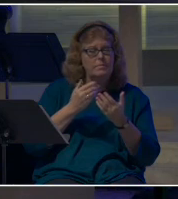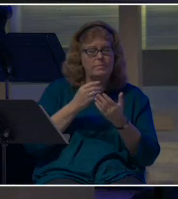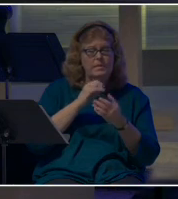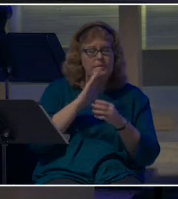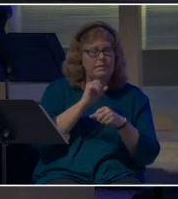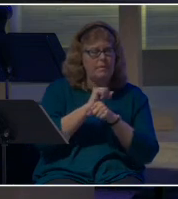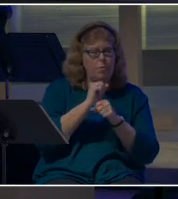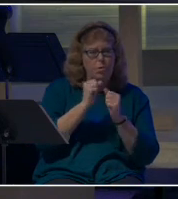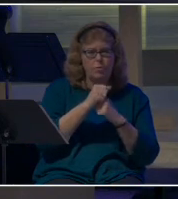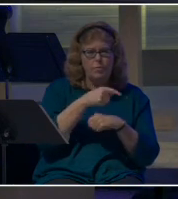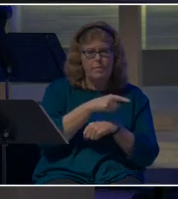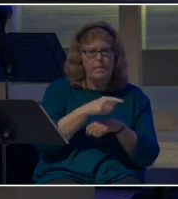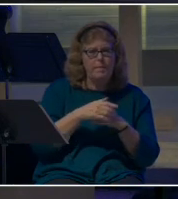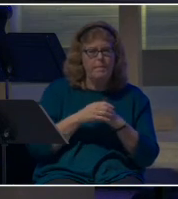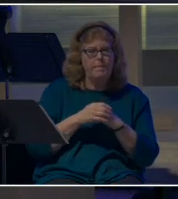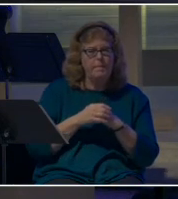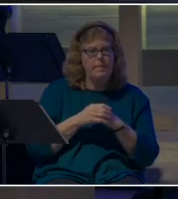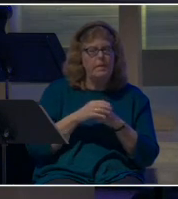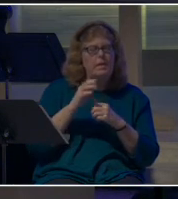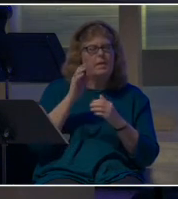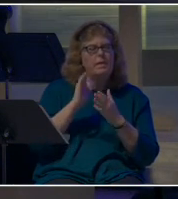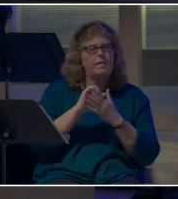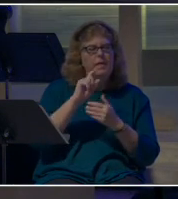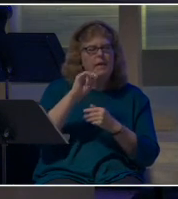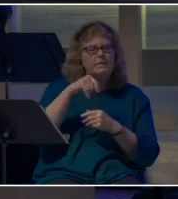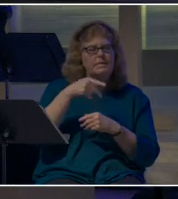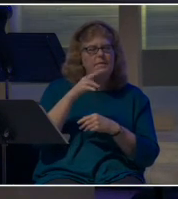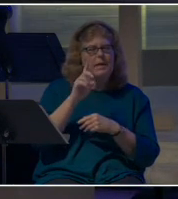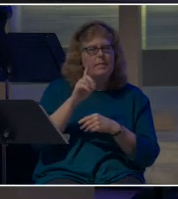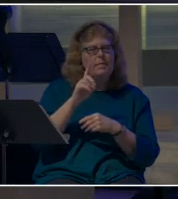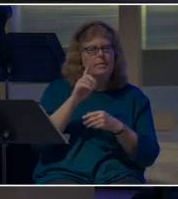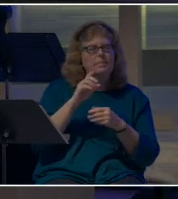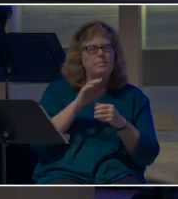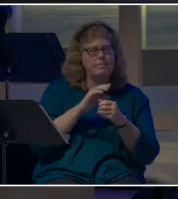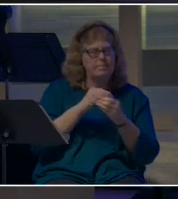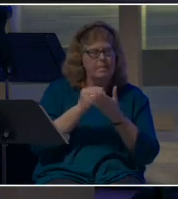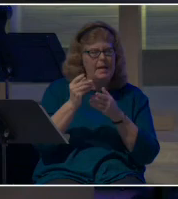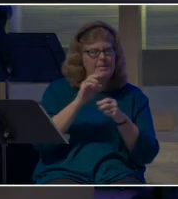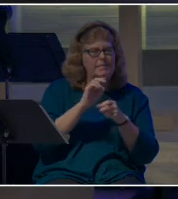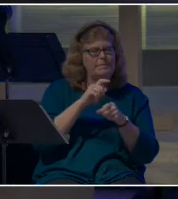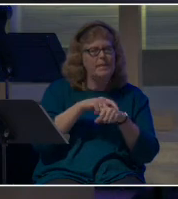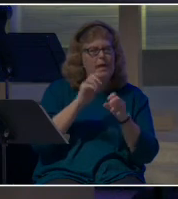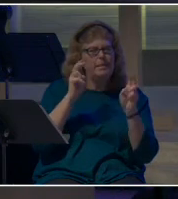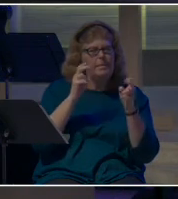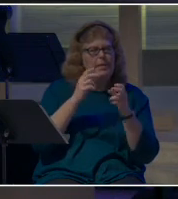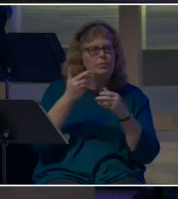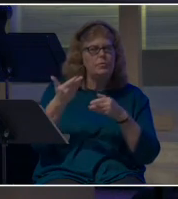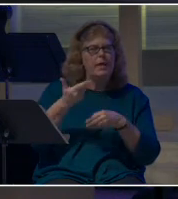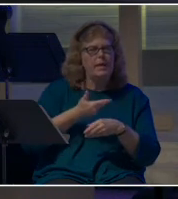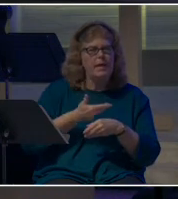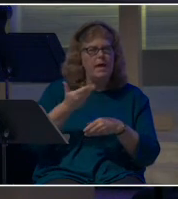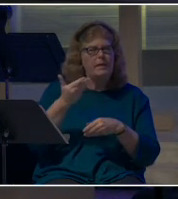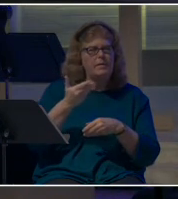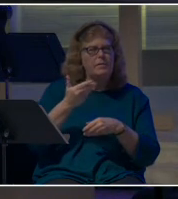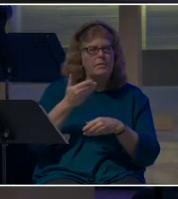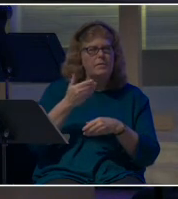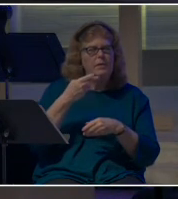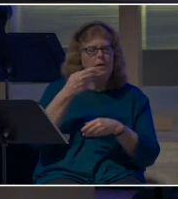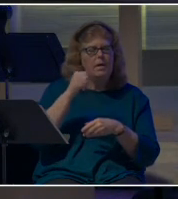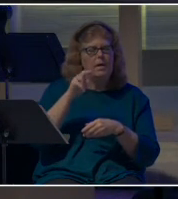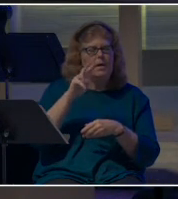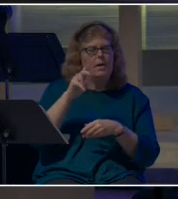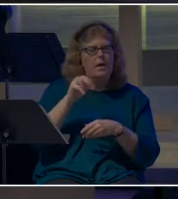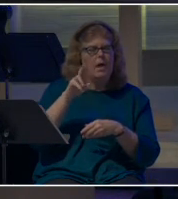them. And that stipend gets him enough time to where he can get hired in